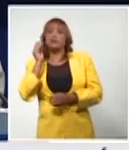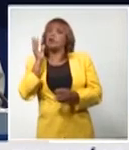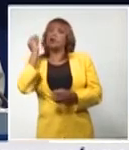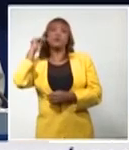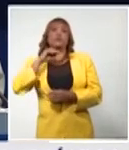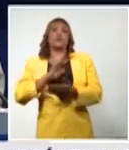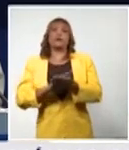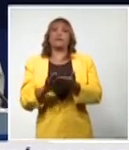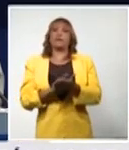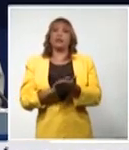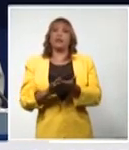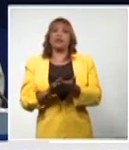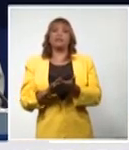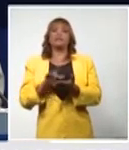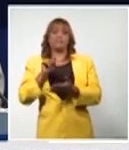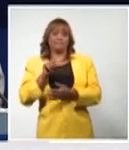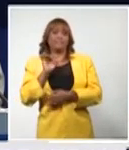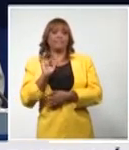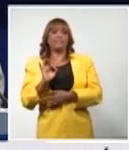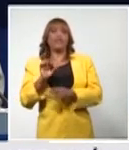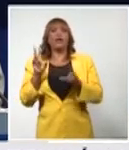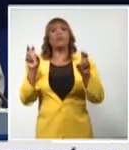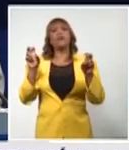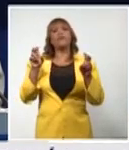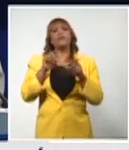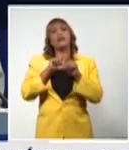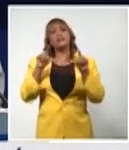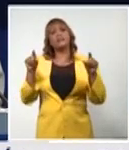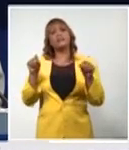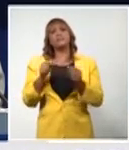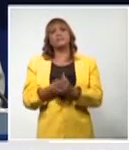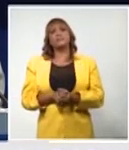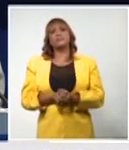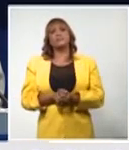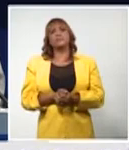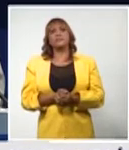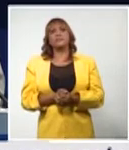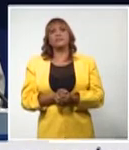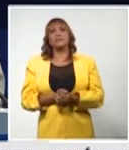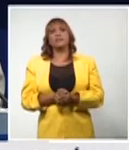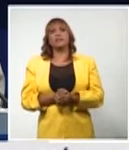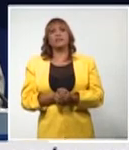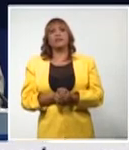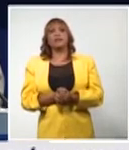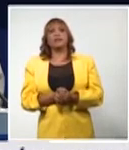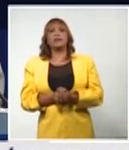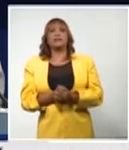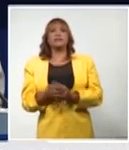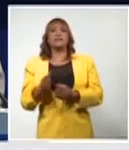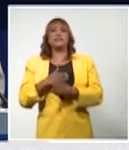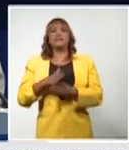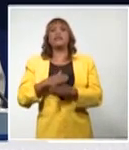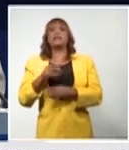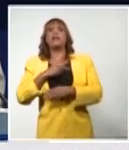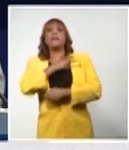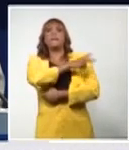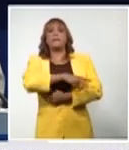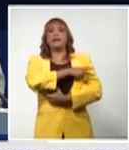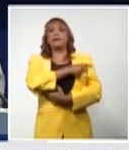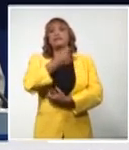everything. So, Eswatini is a sovereign state located in southern